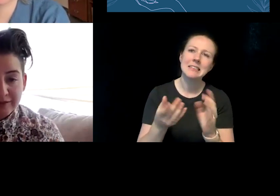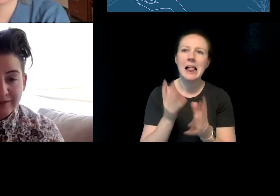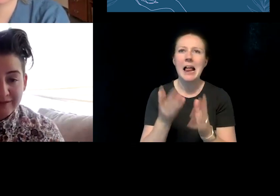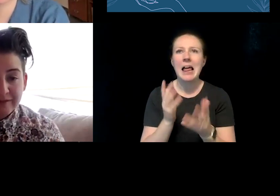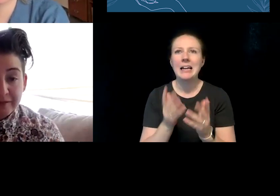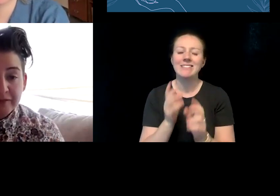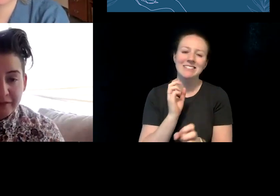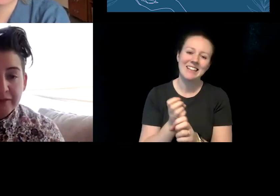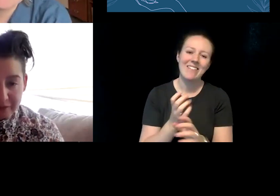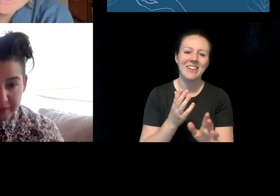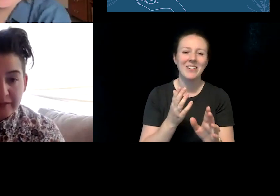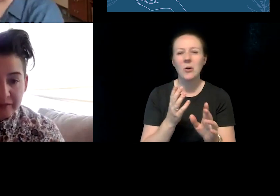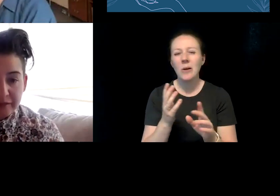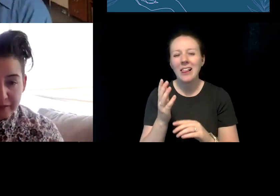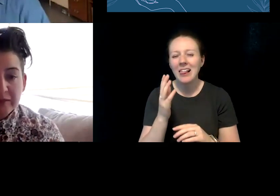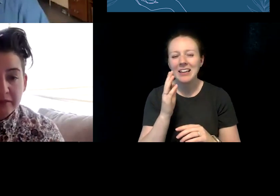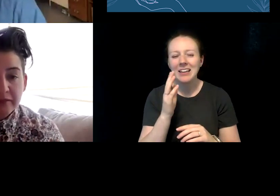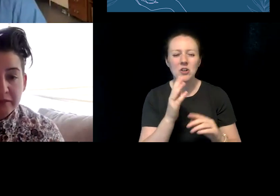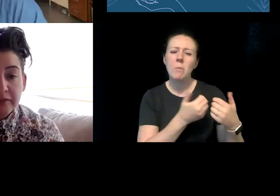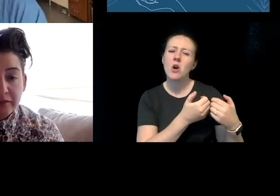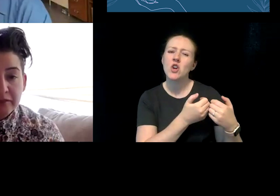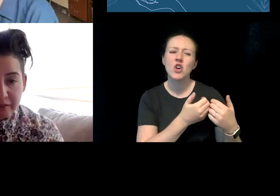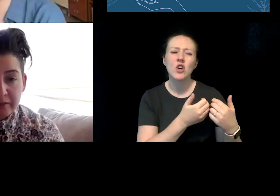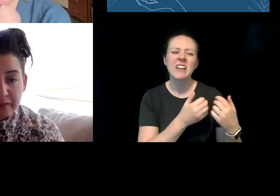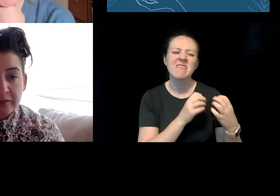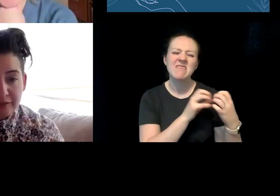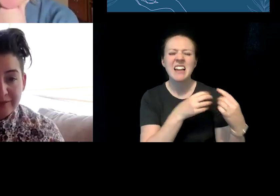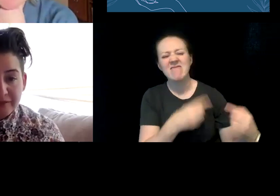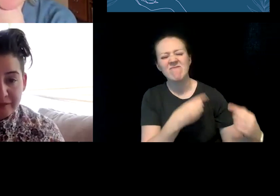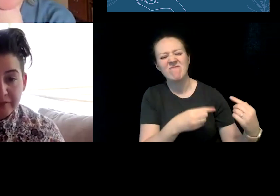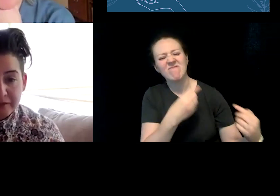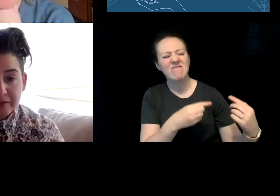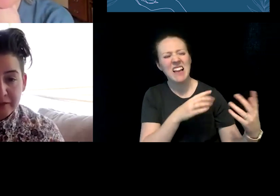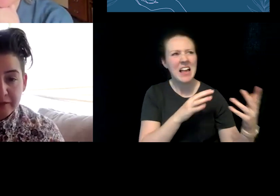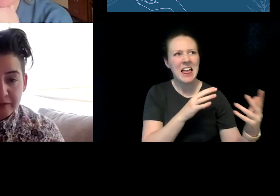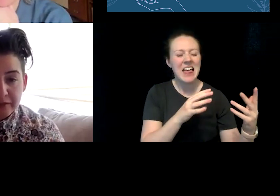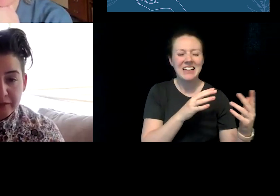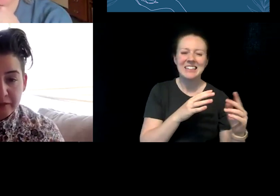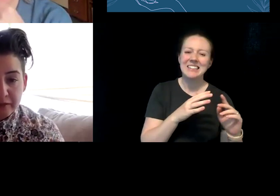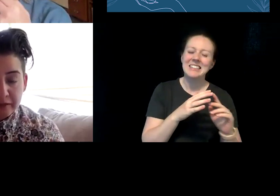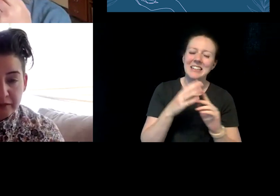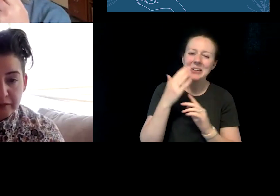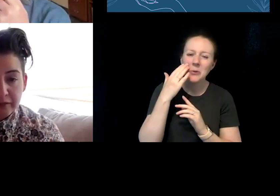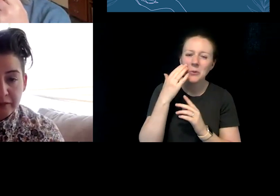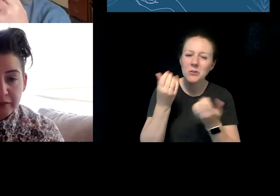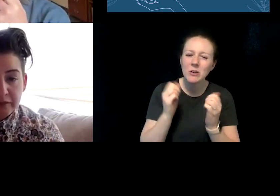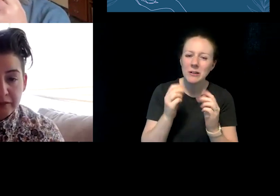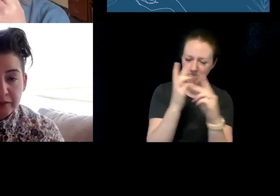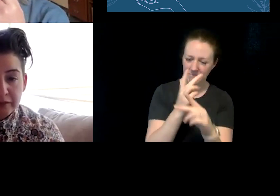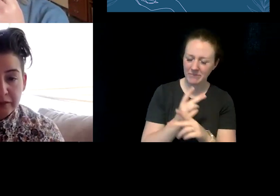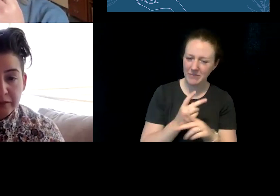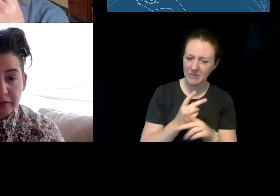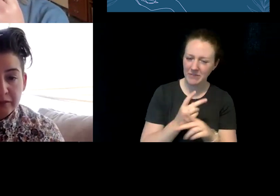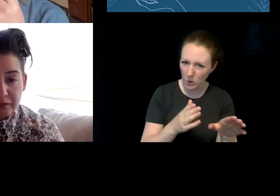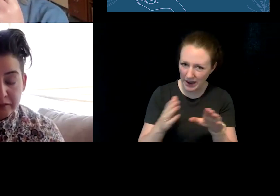It's like having a fight with your partner. You know, but it's that, like finding those ways and